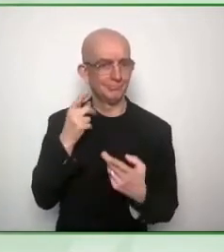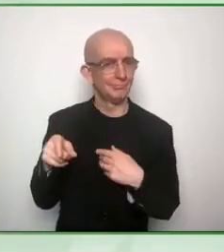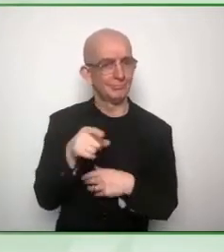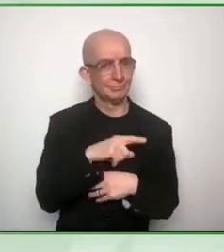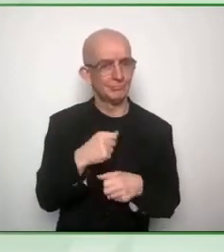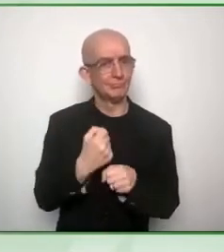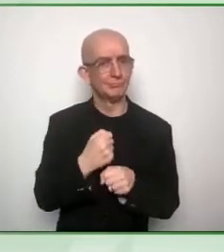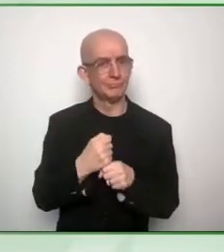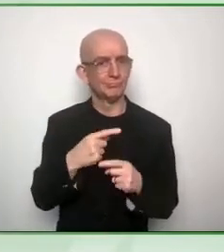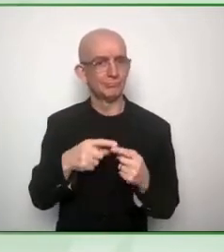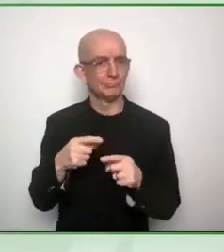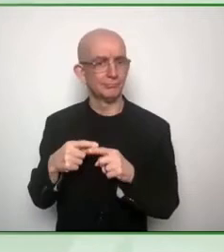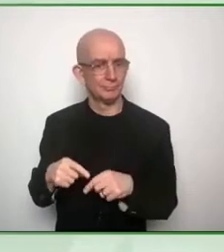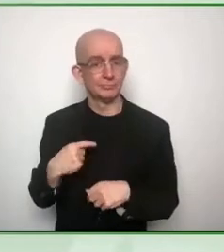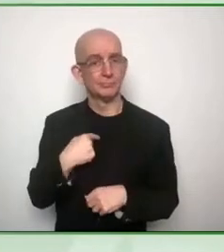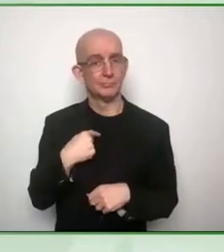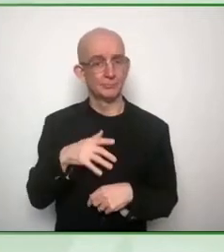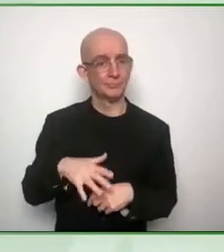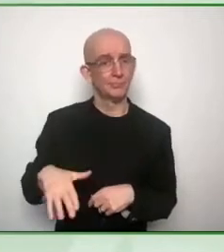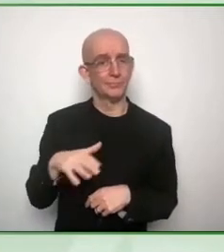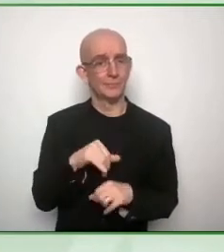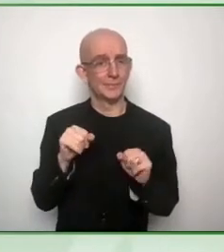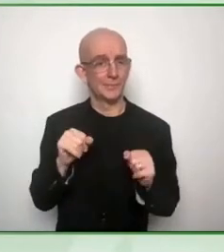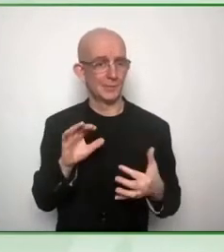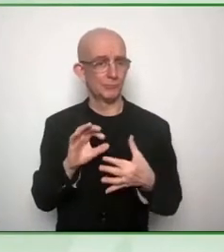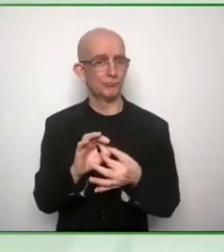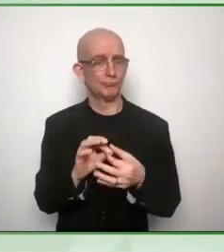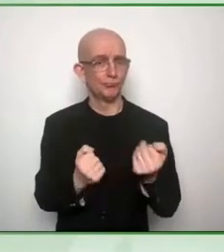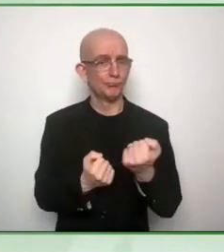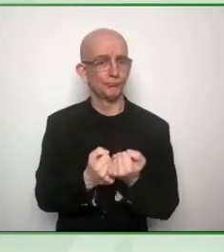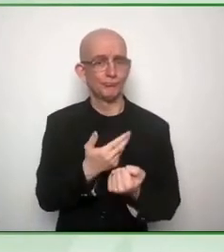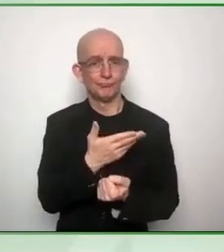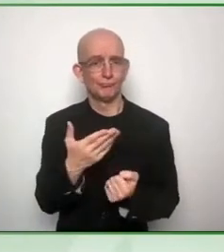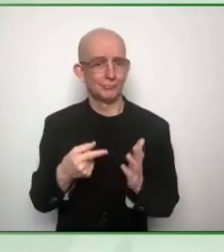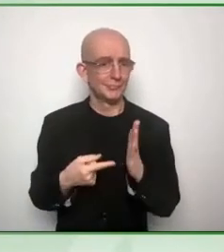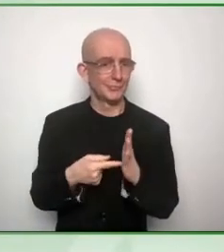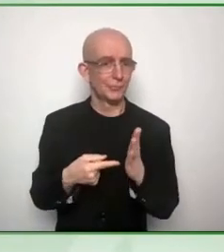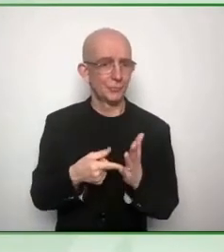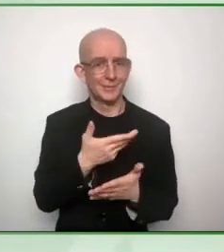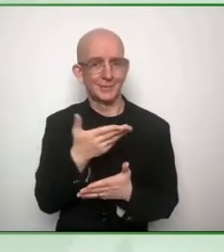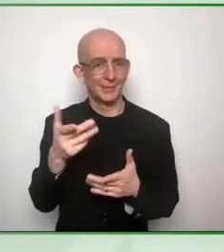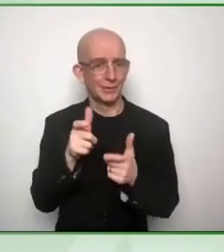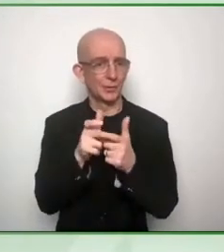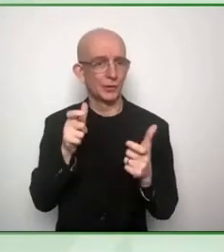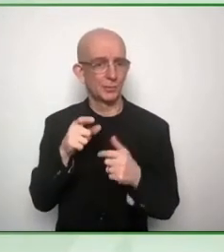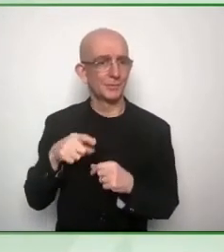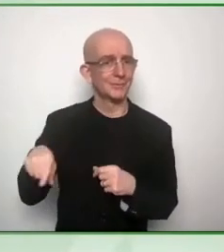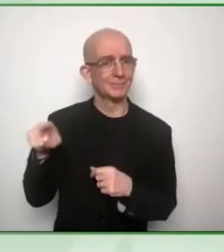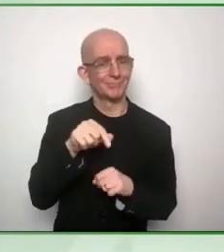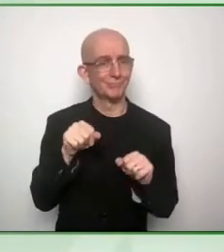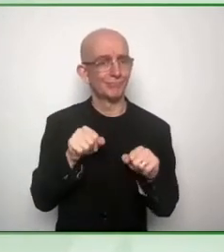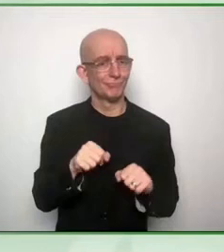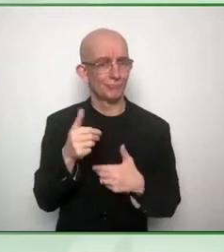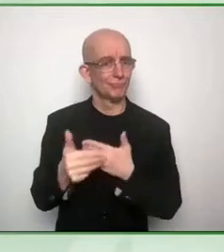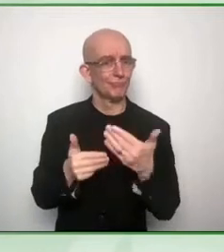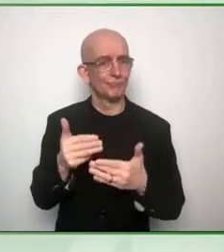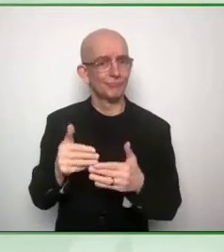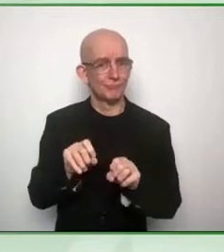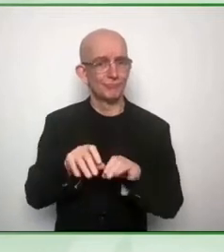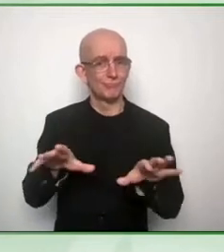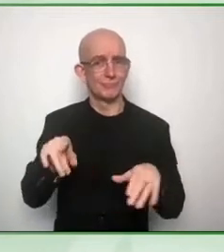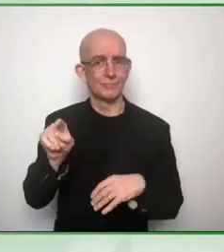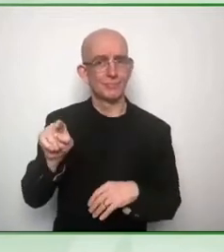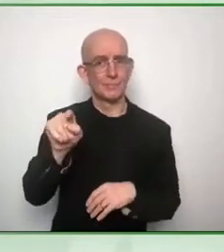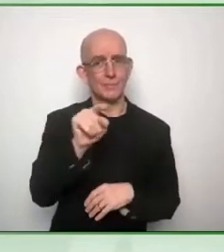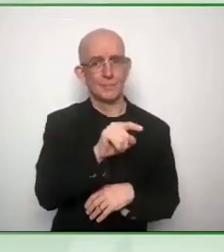content created and hosted on my platform. Yeah, we can certainly facilitate to contact with SignTime. This was the gentleman chairing in the